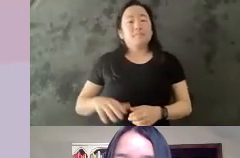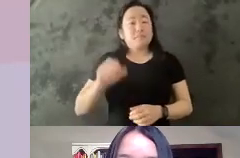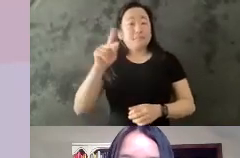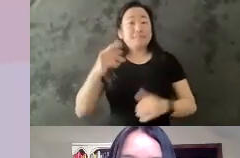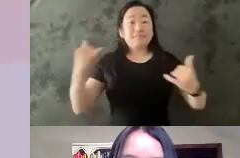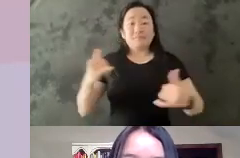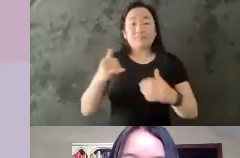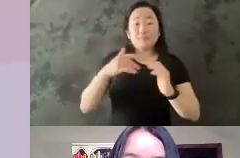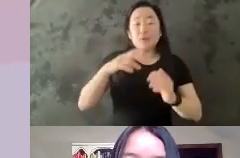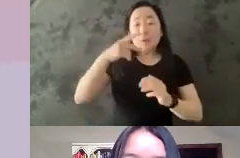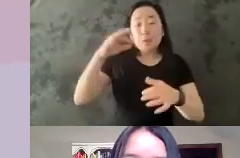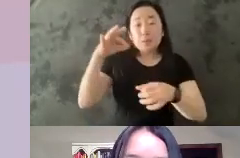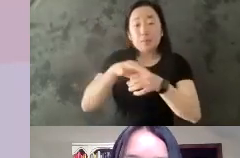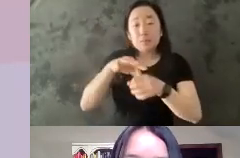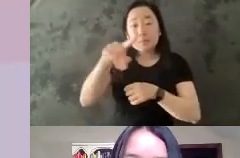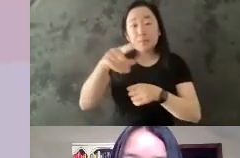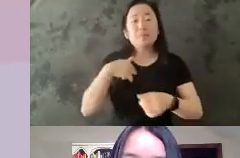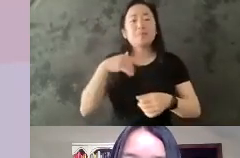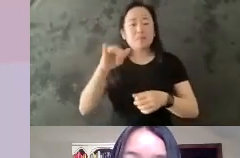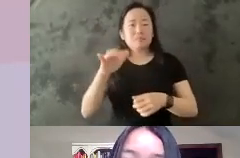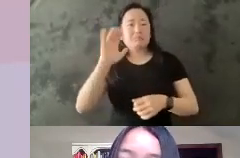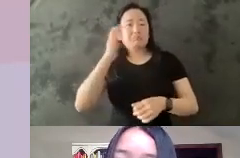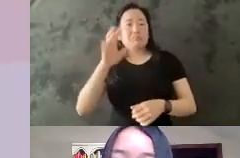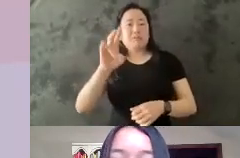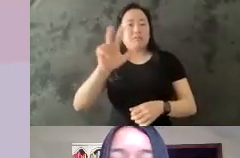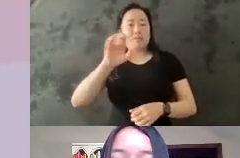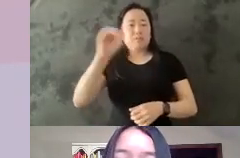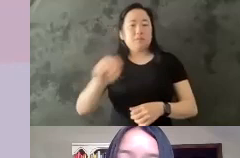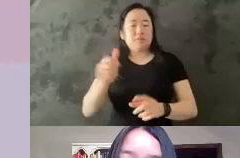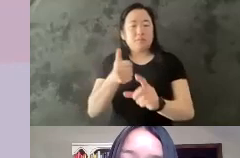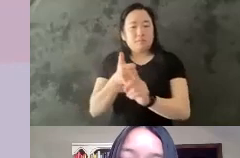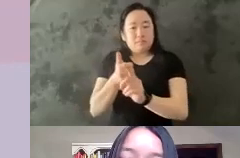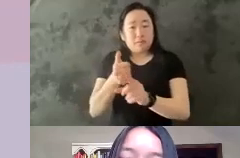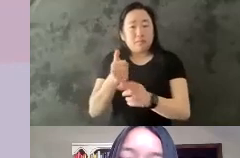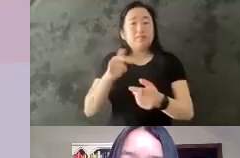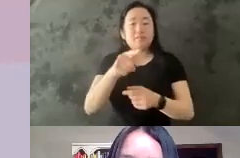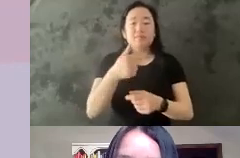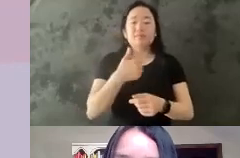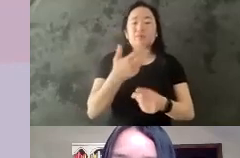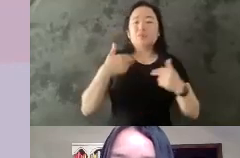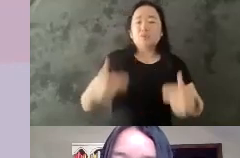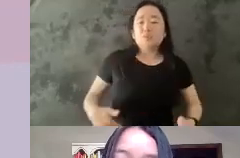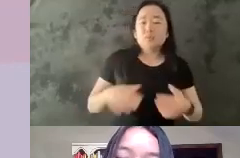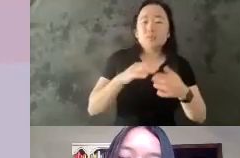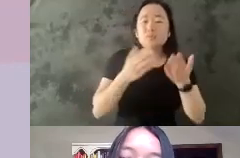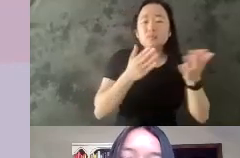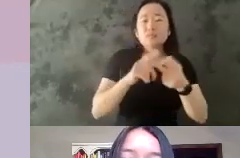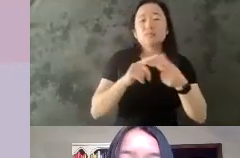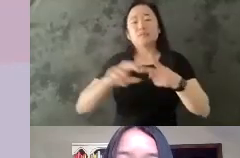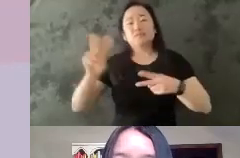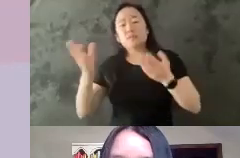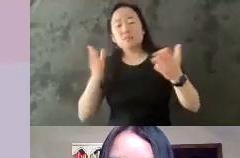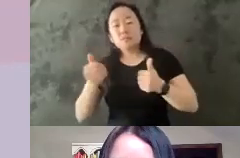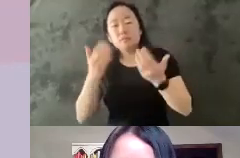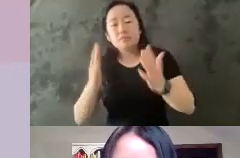those who filled out the poll identify with human services, victim service provider, child care provider,